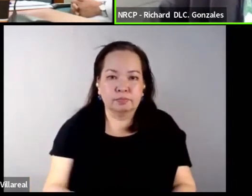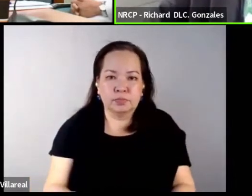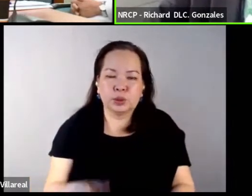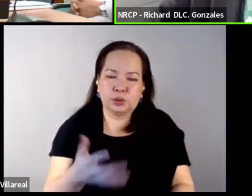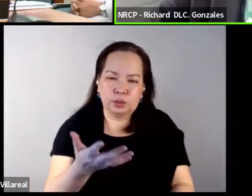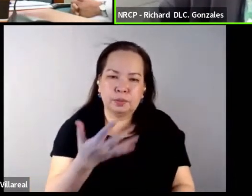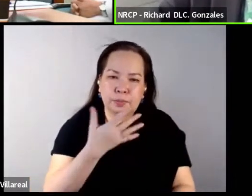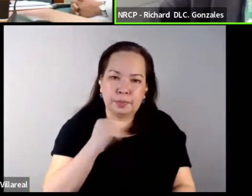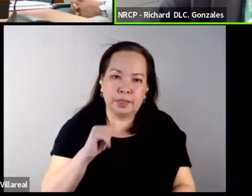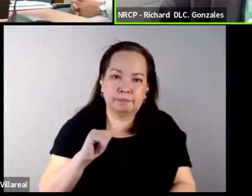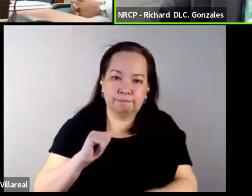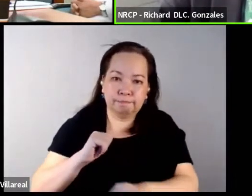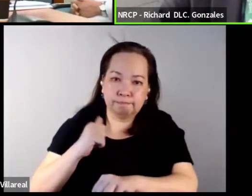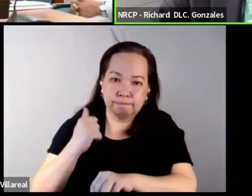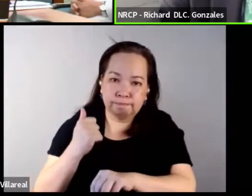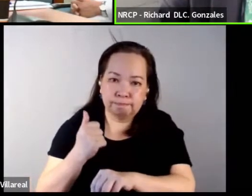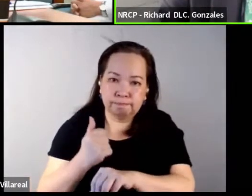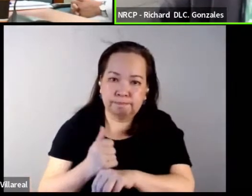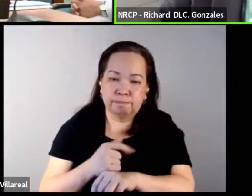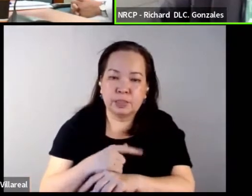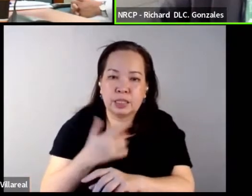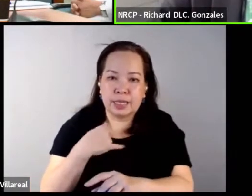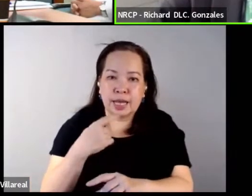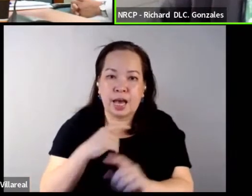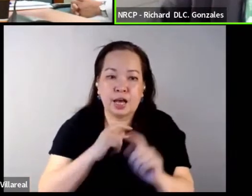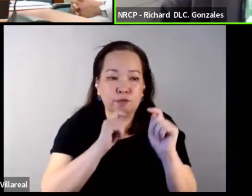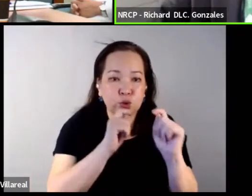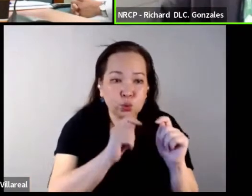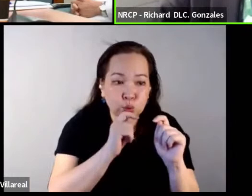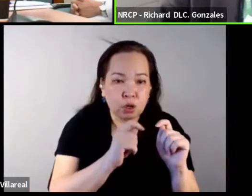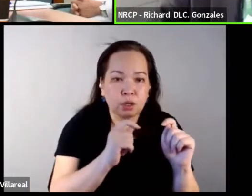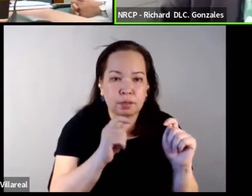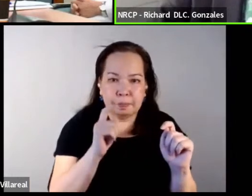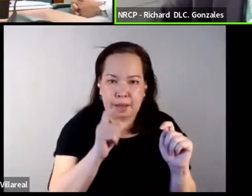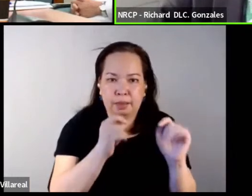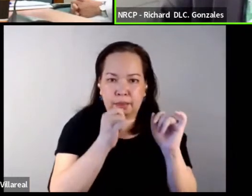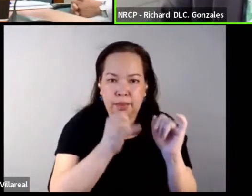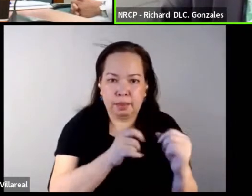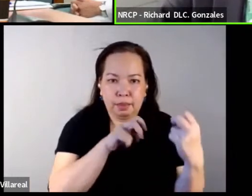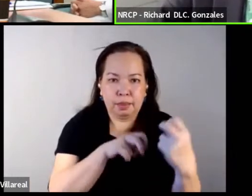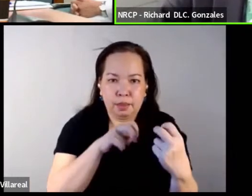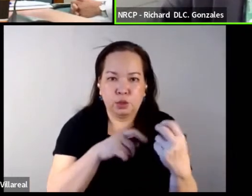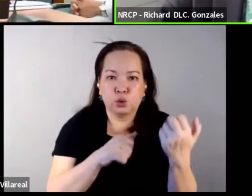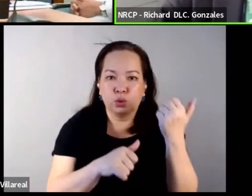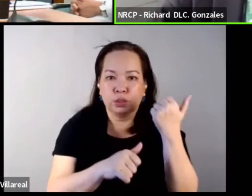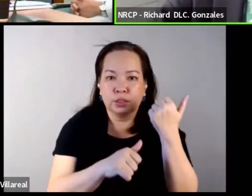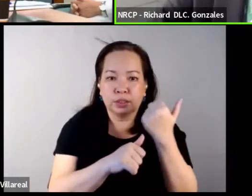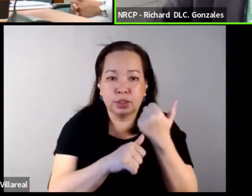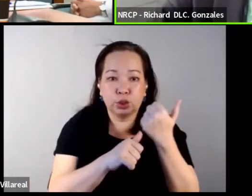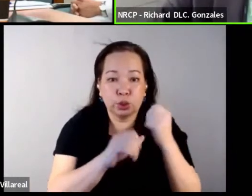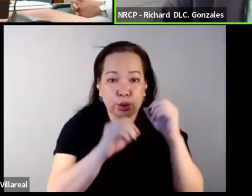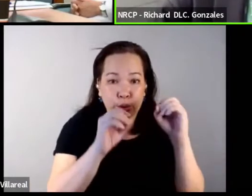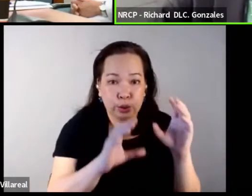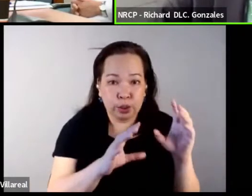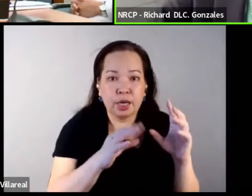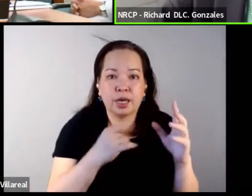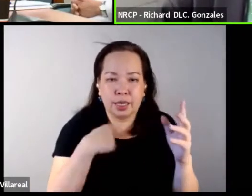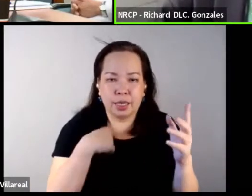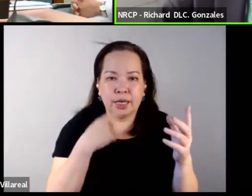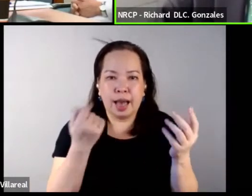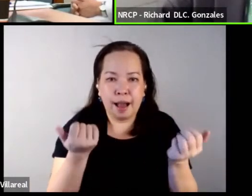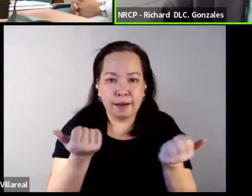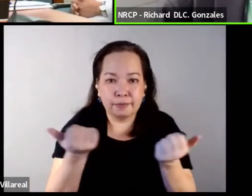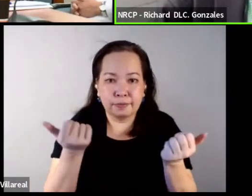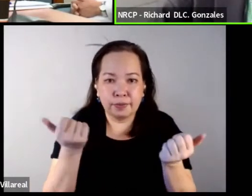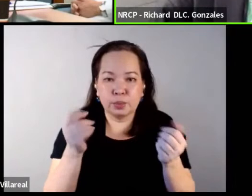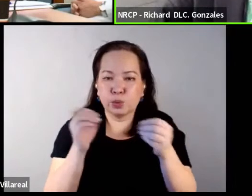to institutionalize individual tutoring and mentoring programs through teaching aids and assistants. Hence, the plantilla post should